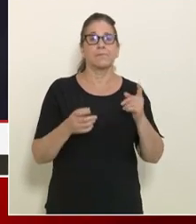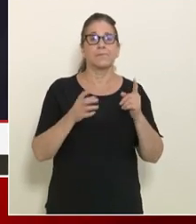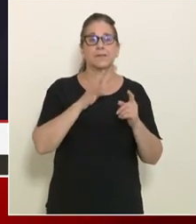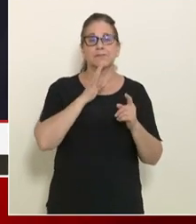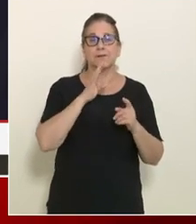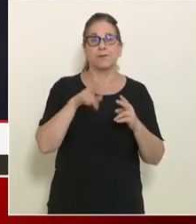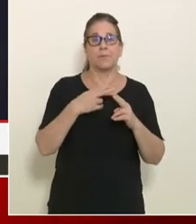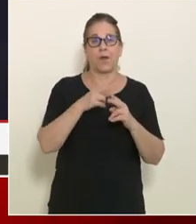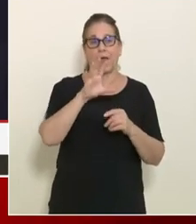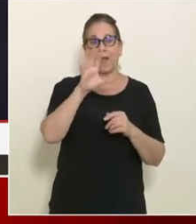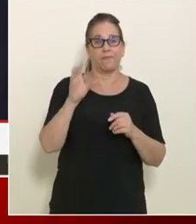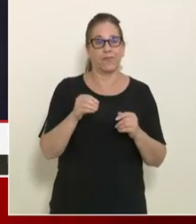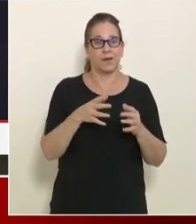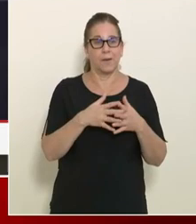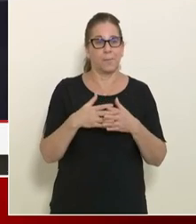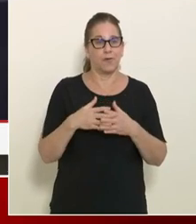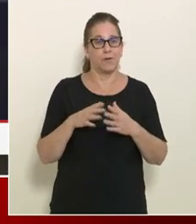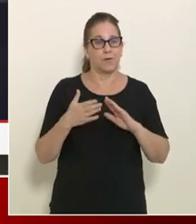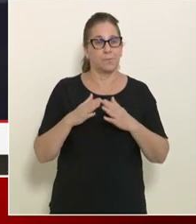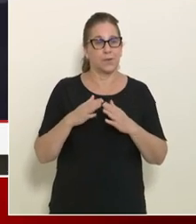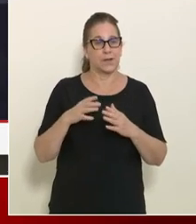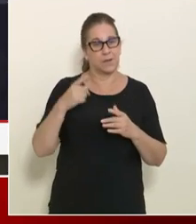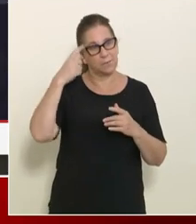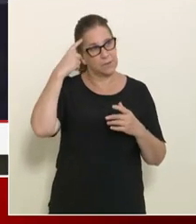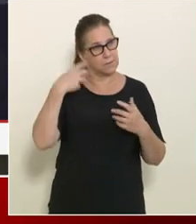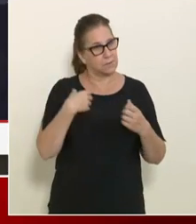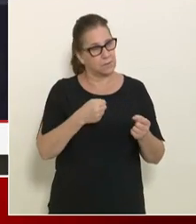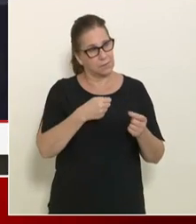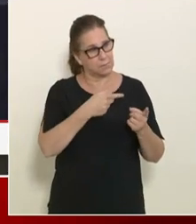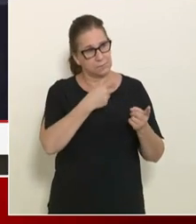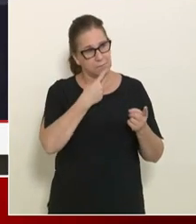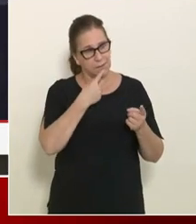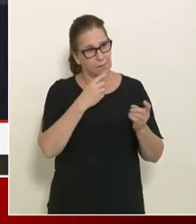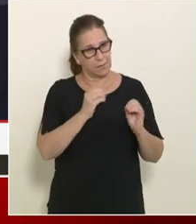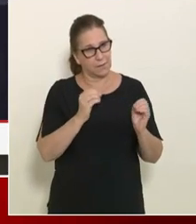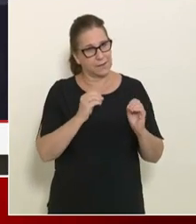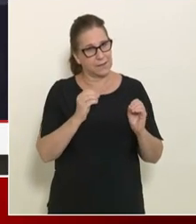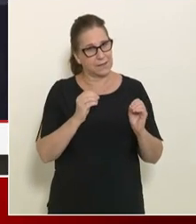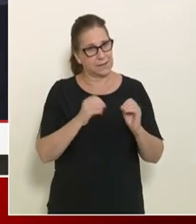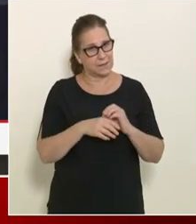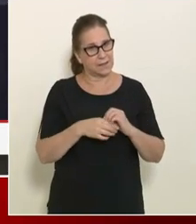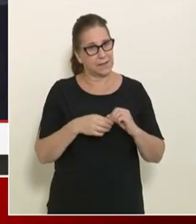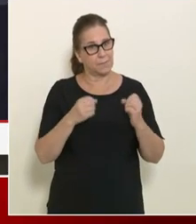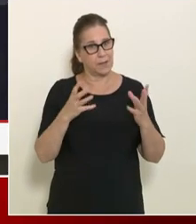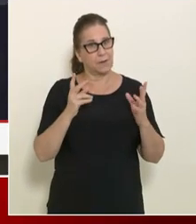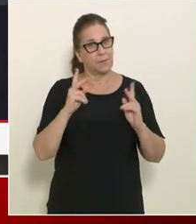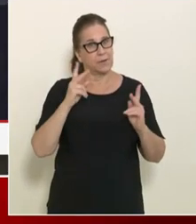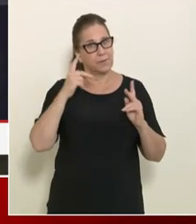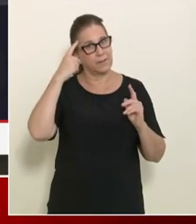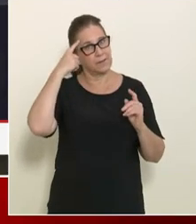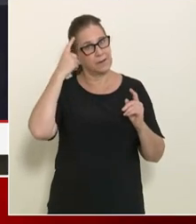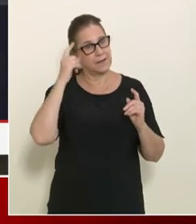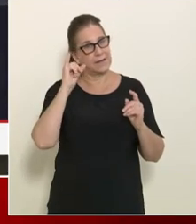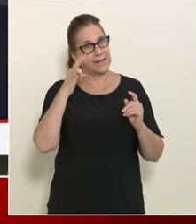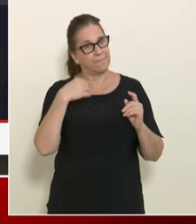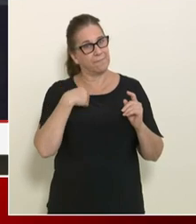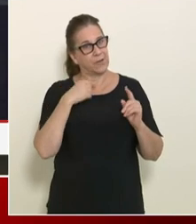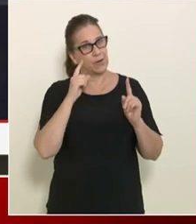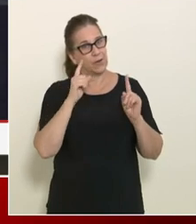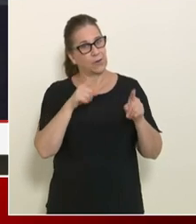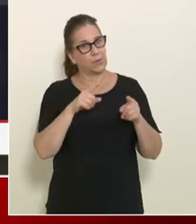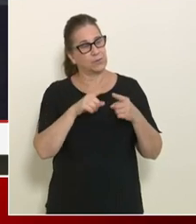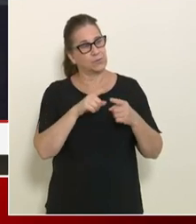a therapist or to a counselor, it's because you're weak. And a lot of times what African Americans did in